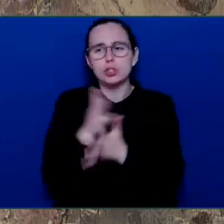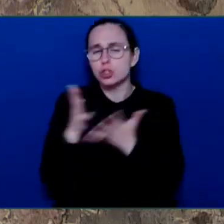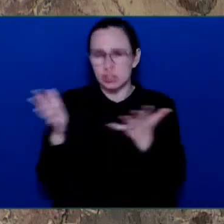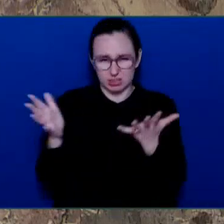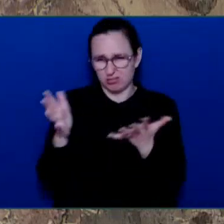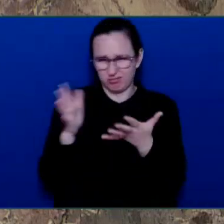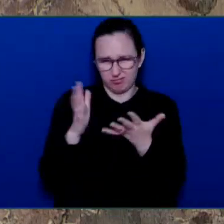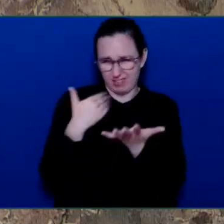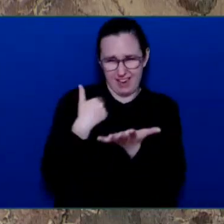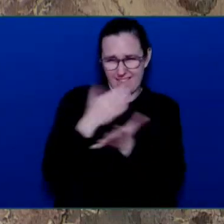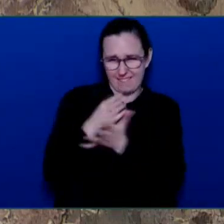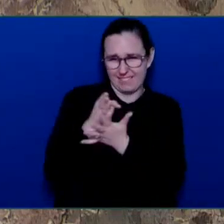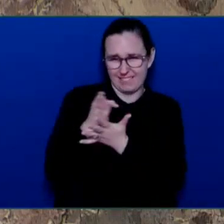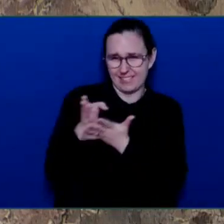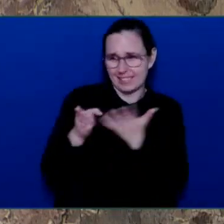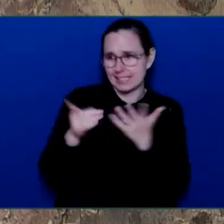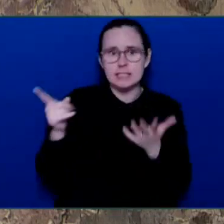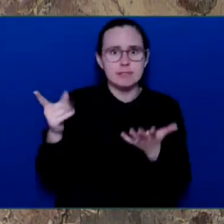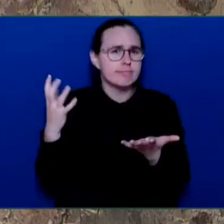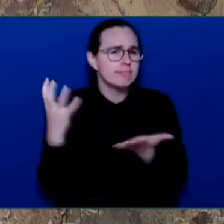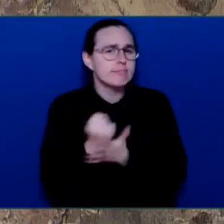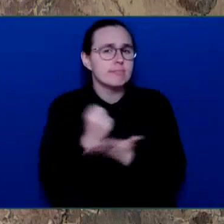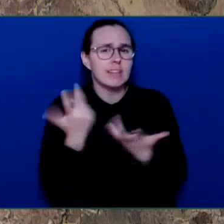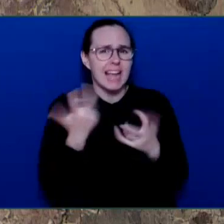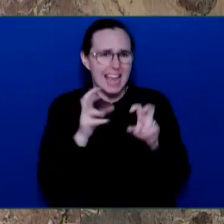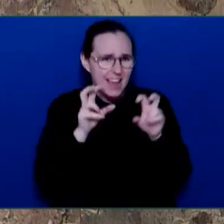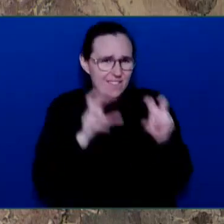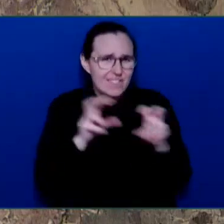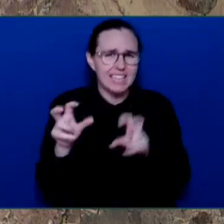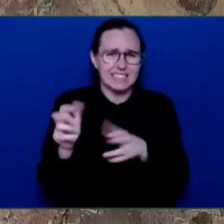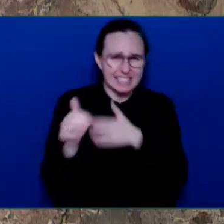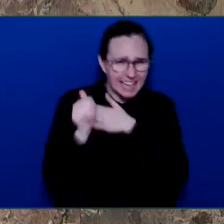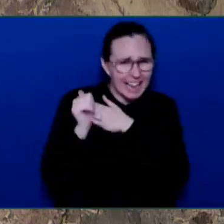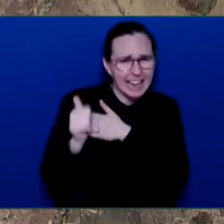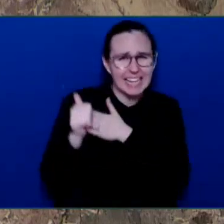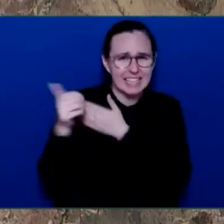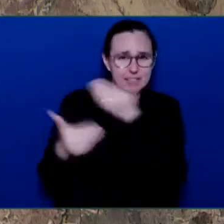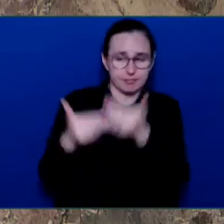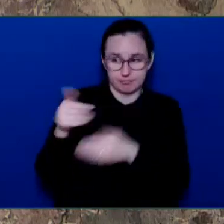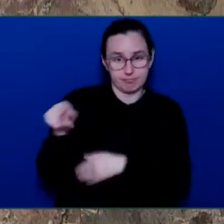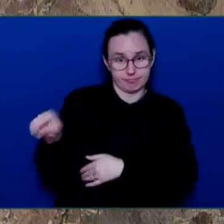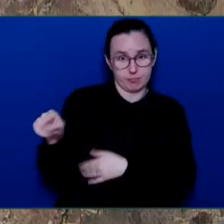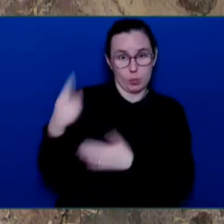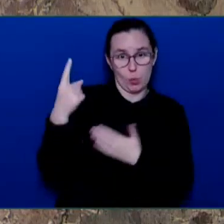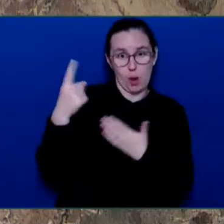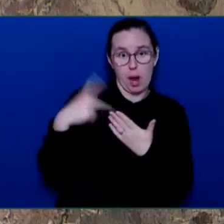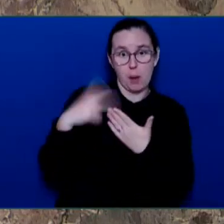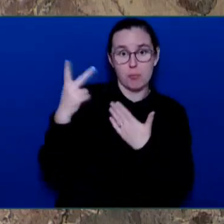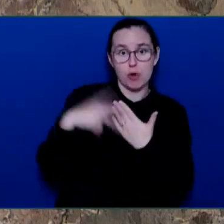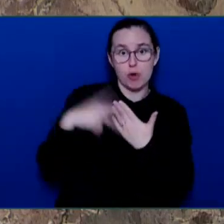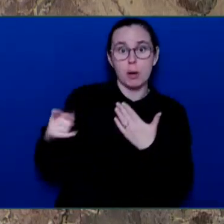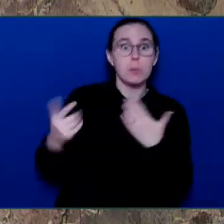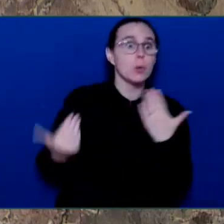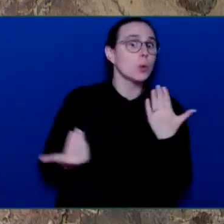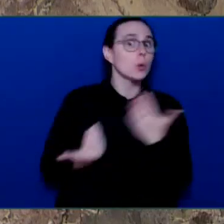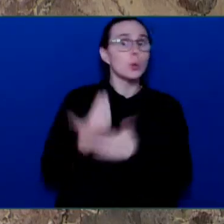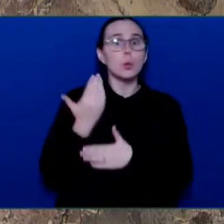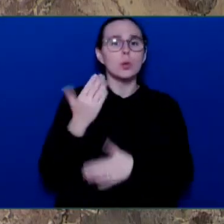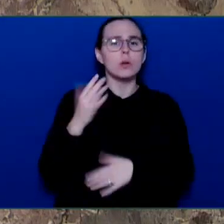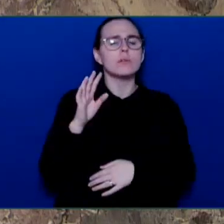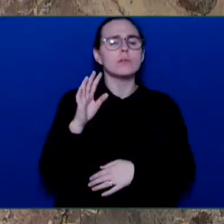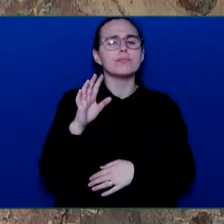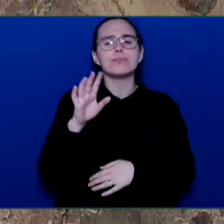seen E1 Moly, 450 permanent jobs, over $1 billion invested. But here's the facts that the members